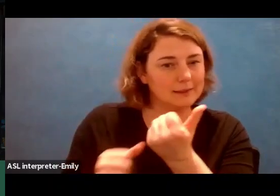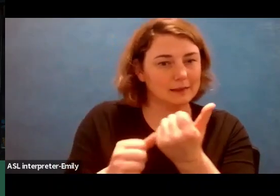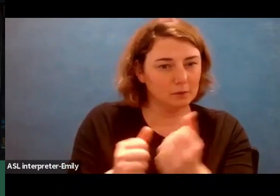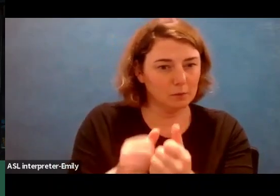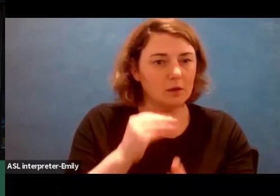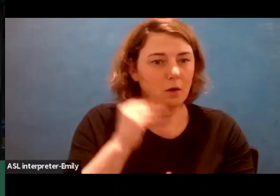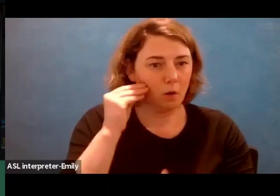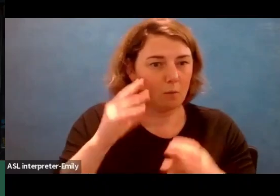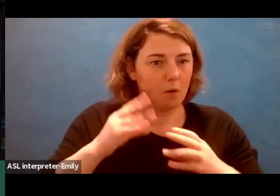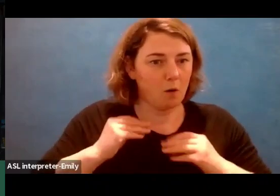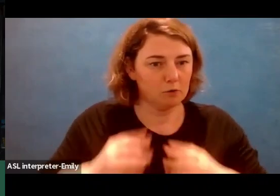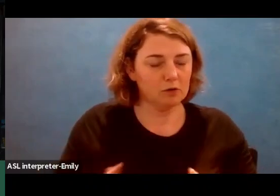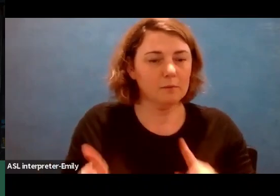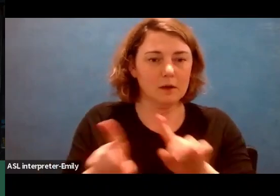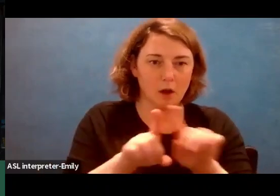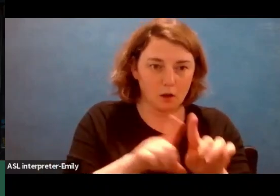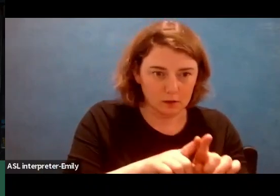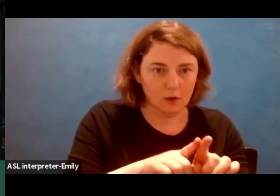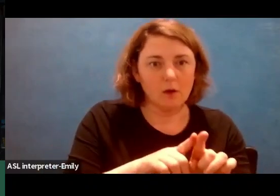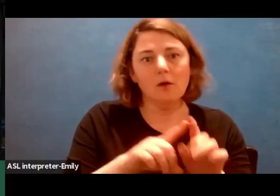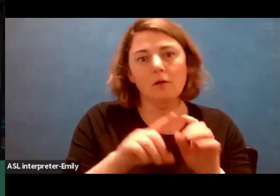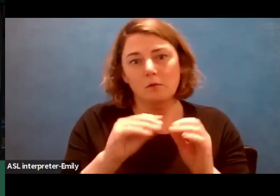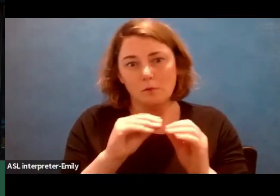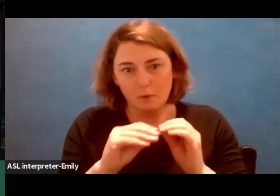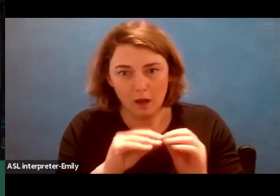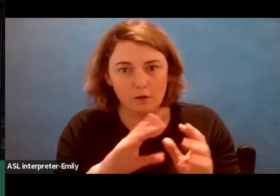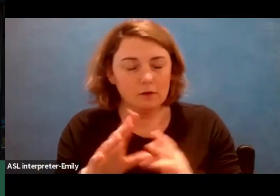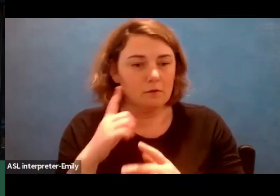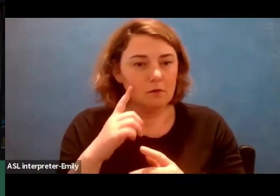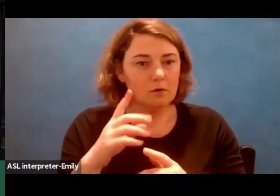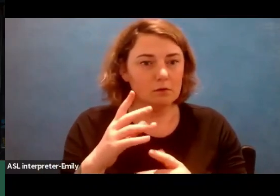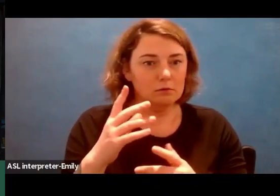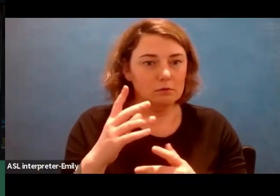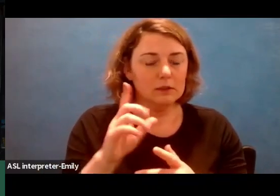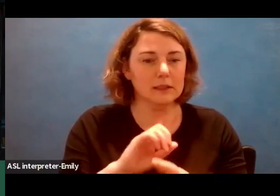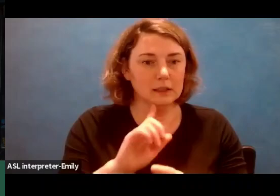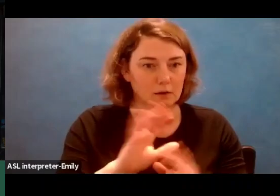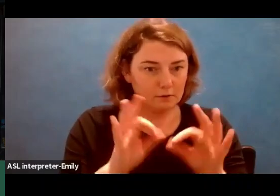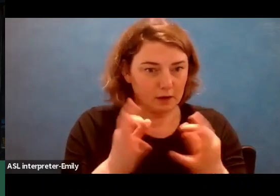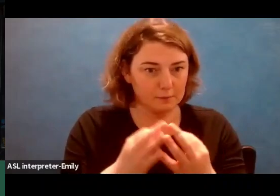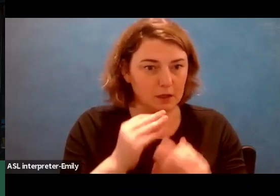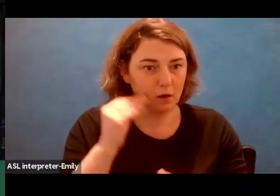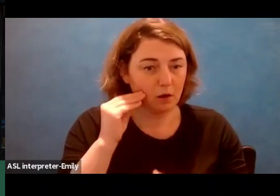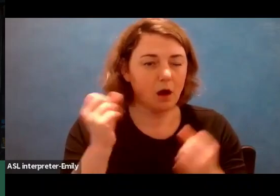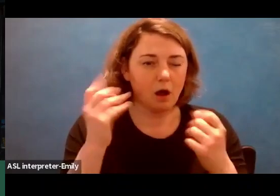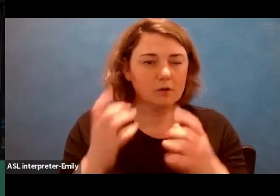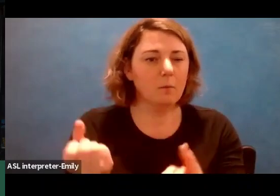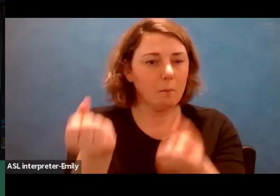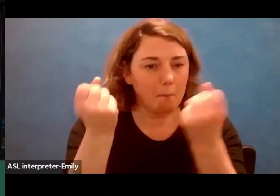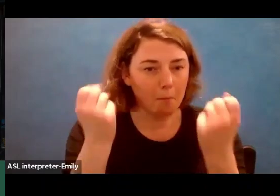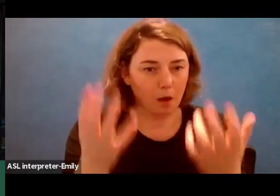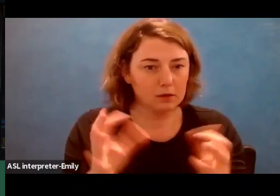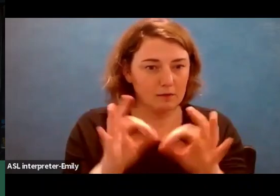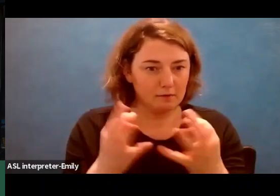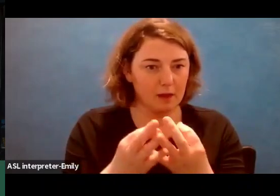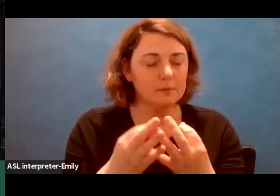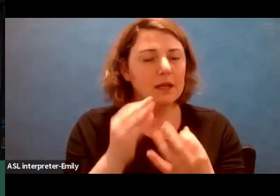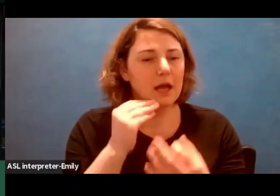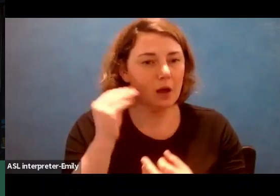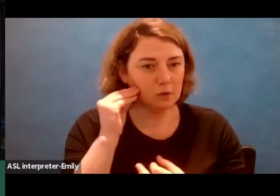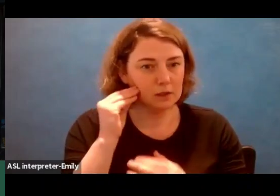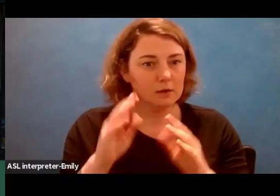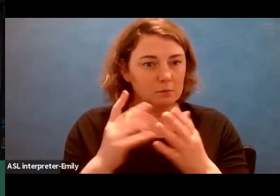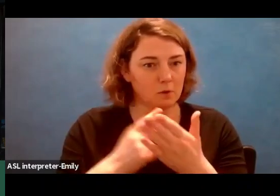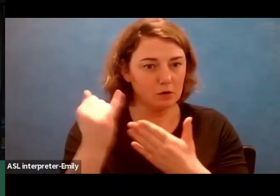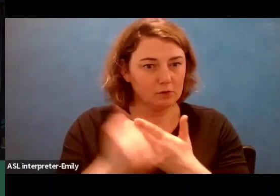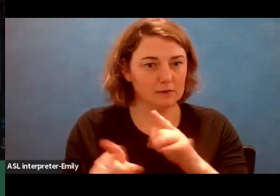I said, repairs for current single-family homeowners. There's also multifamily housing projects. Today, we're